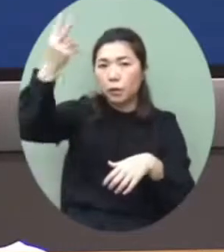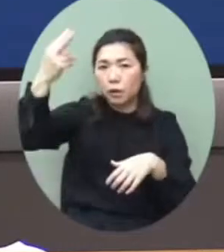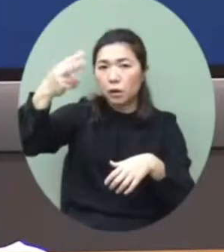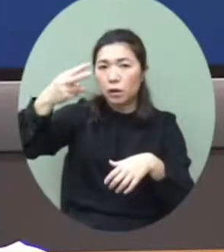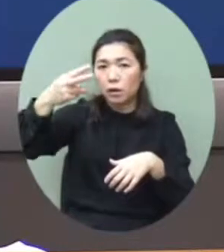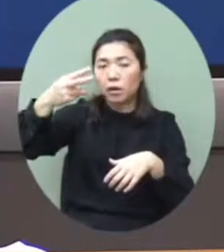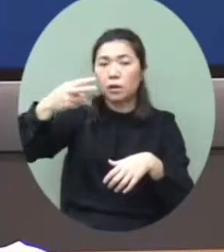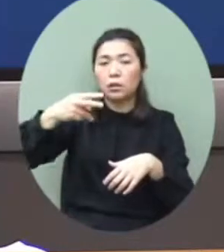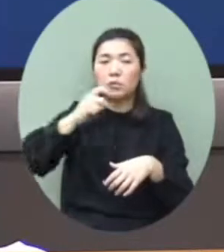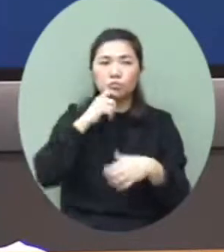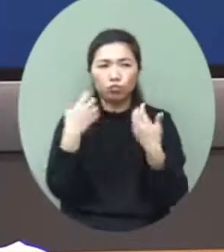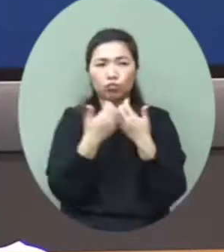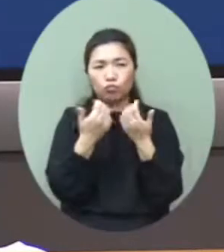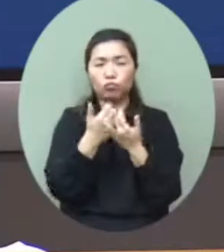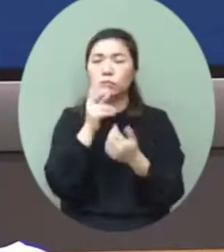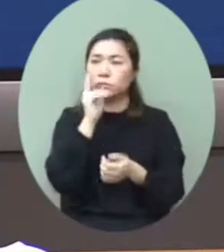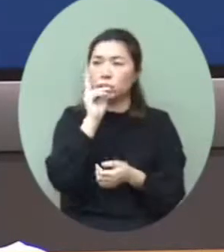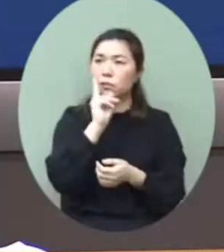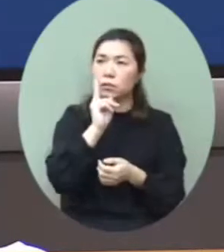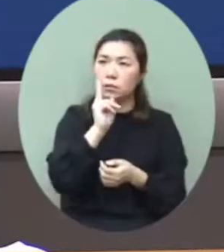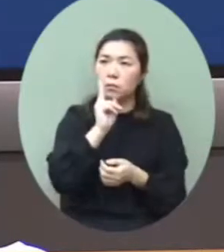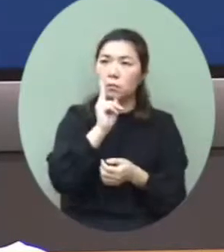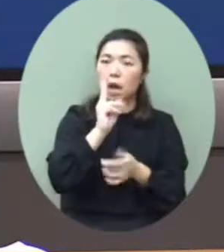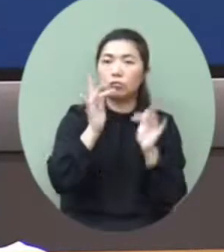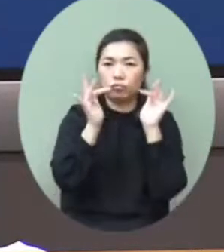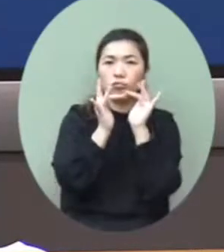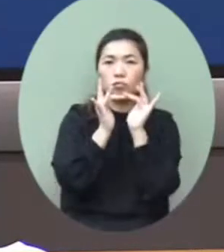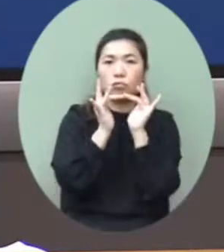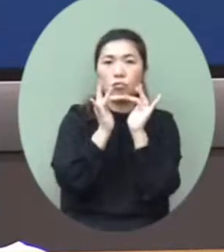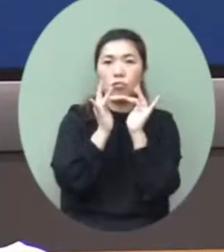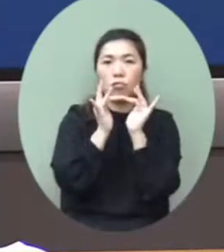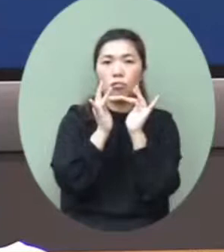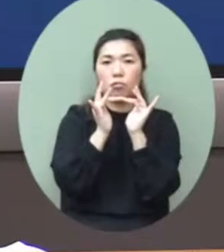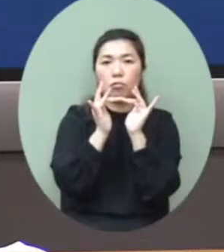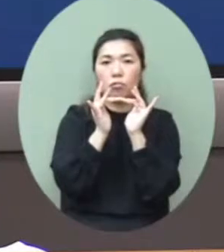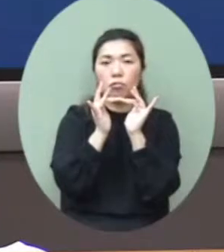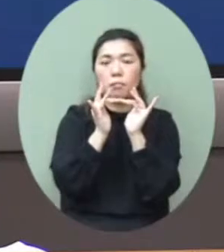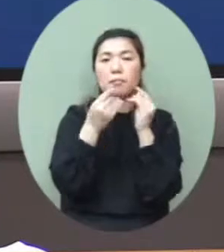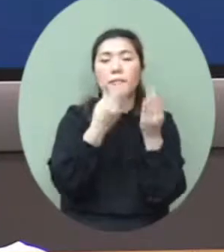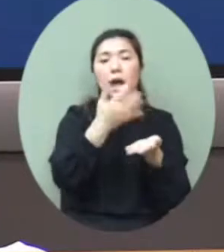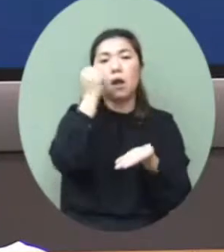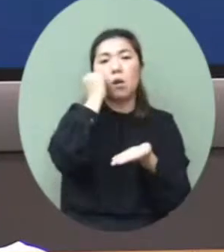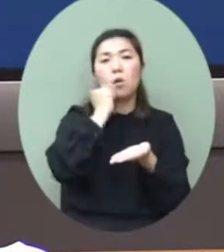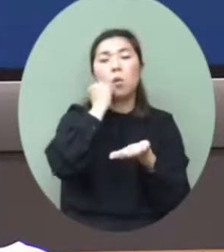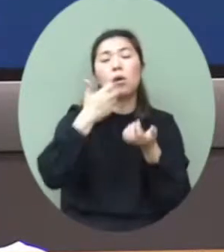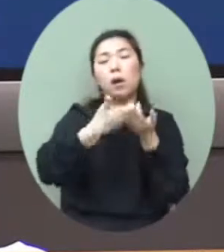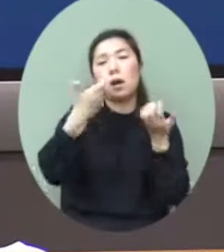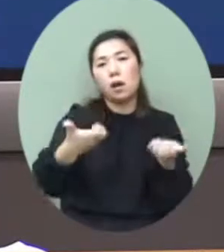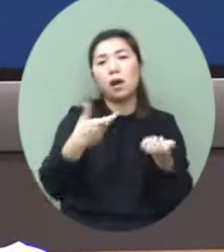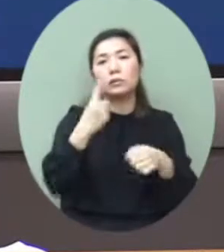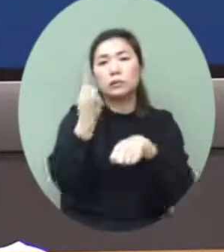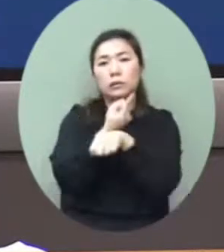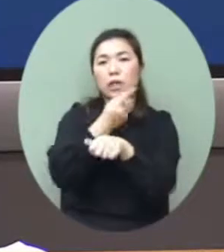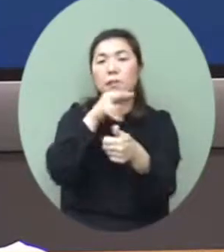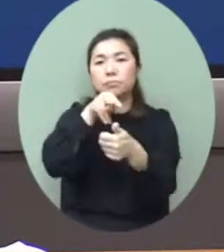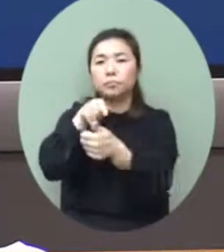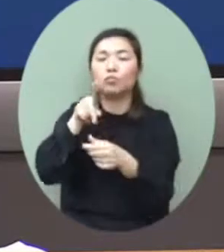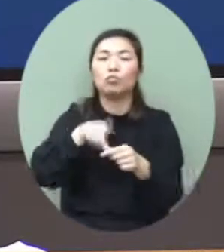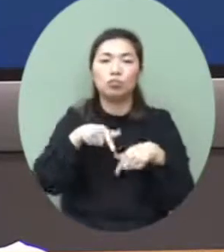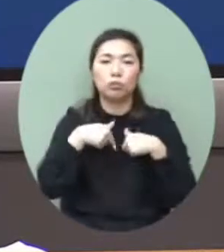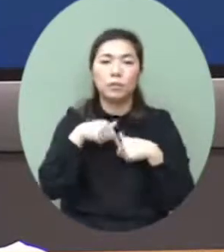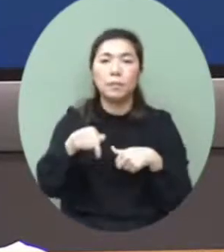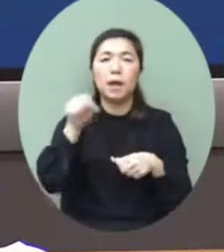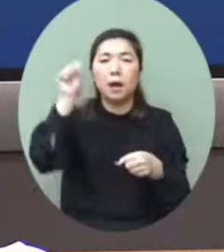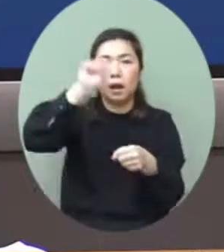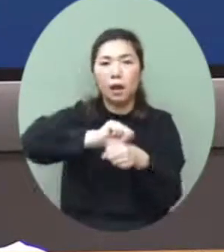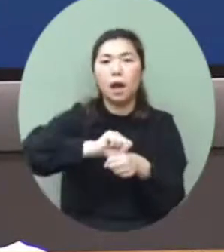isolation facility built with the support of the central government. It's actually a cabin hospital. We